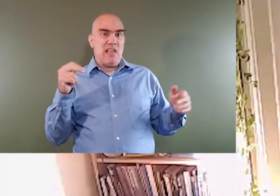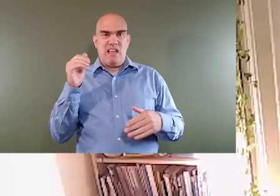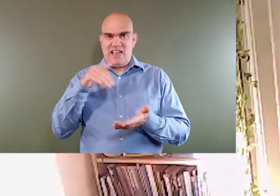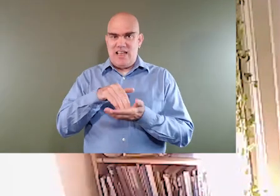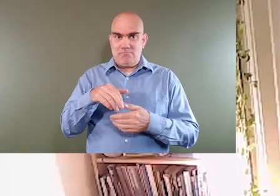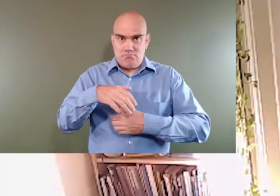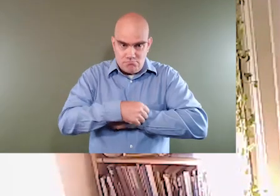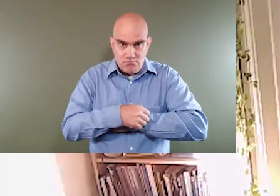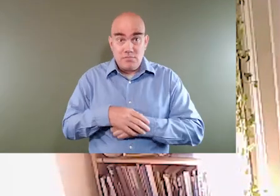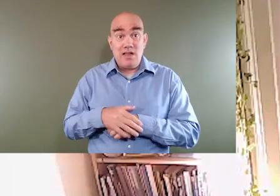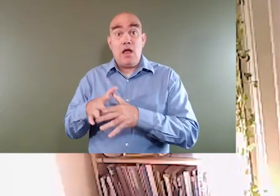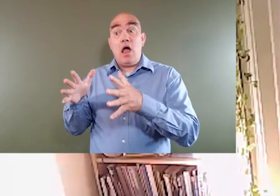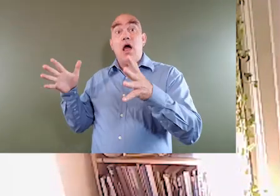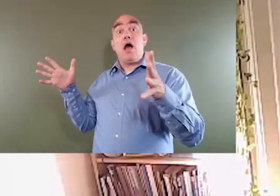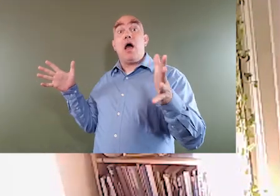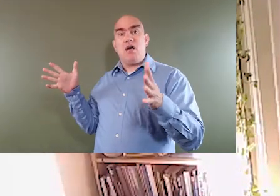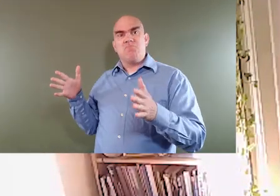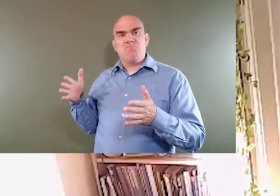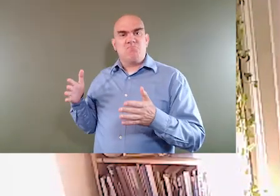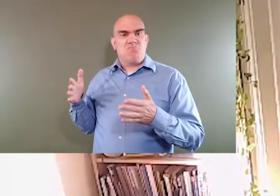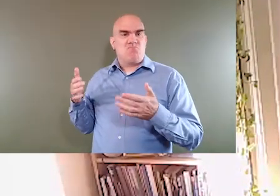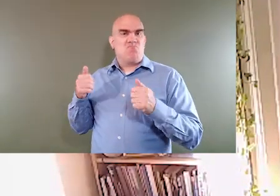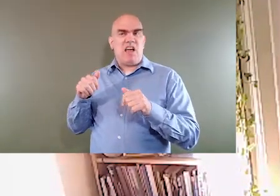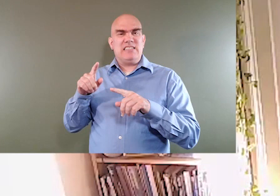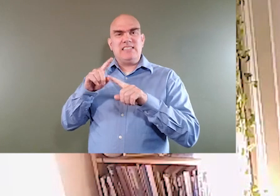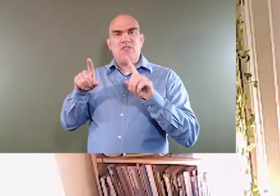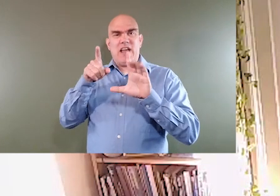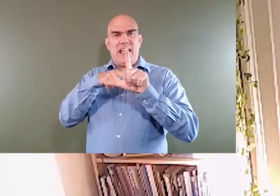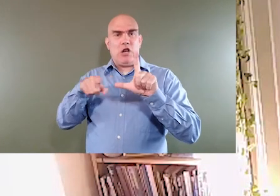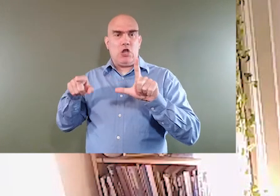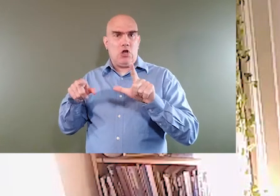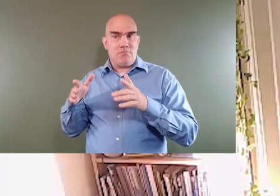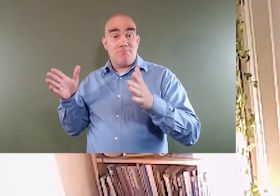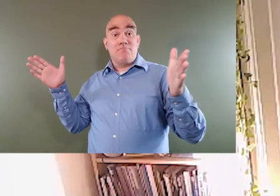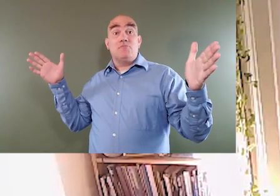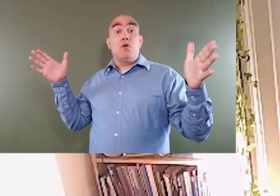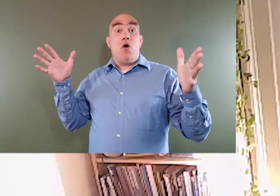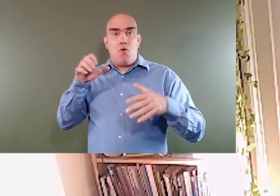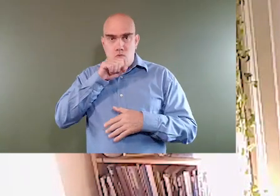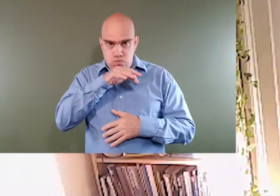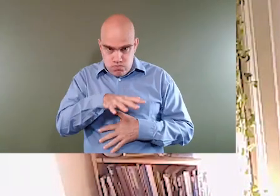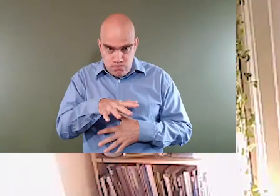Inhale, get big, find a different angle to get big at, and exhale, get small.